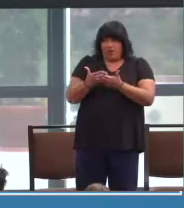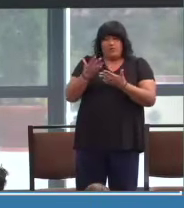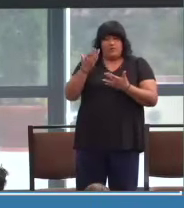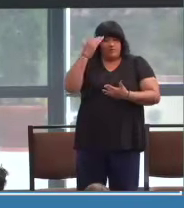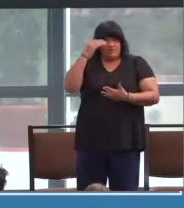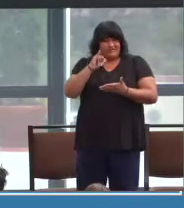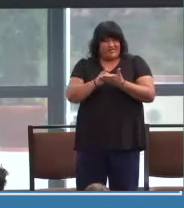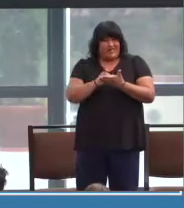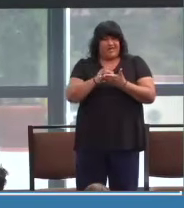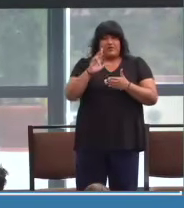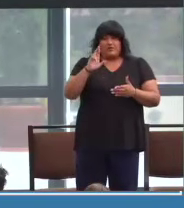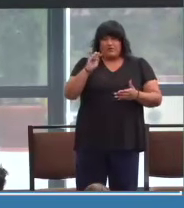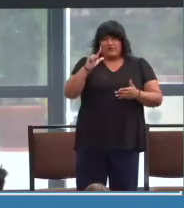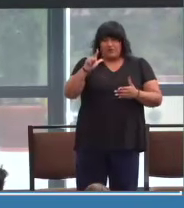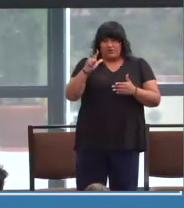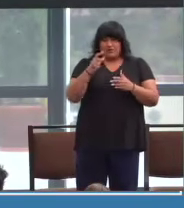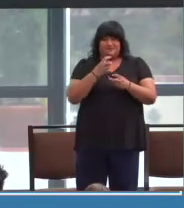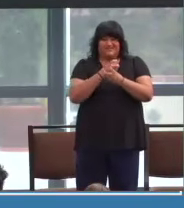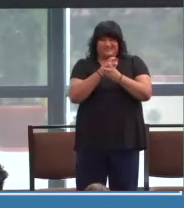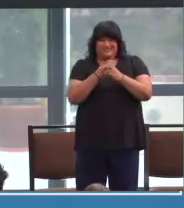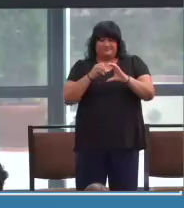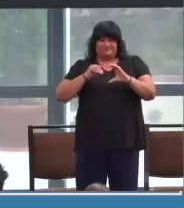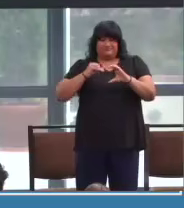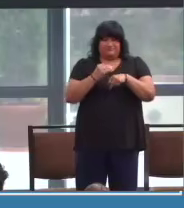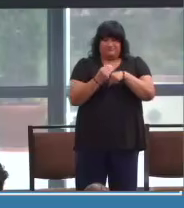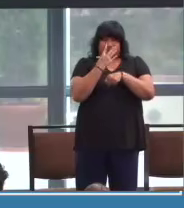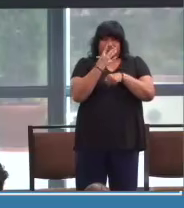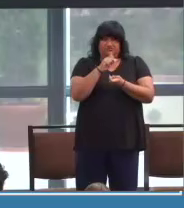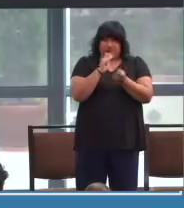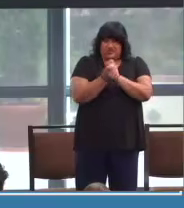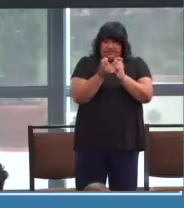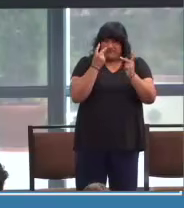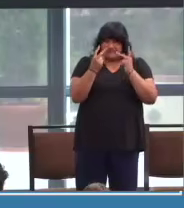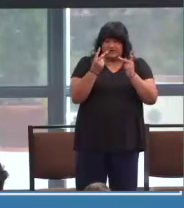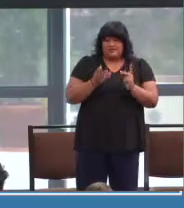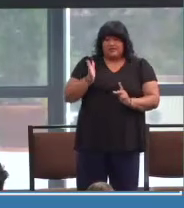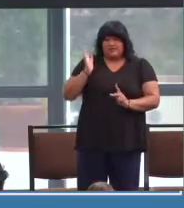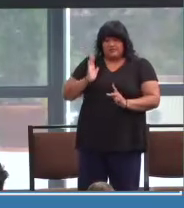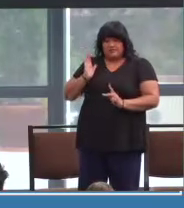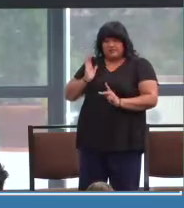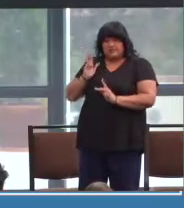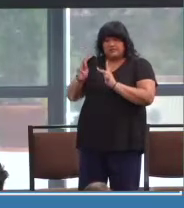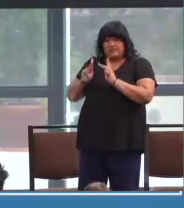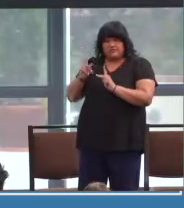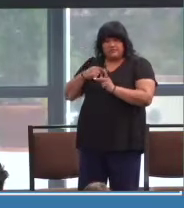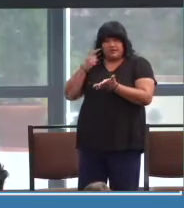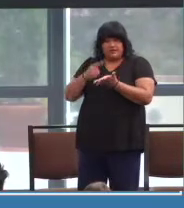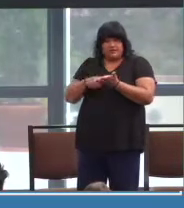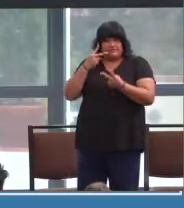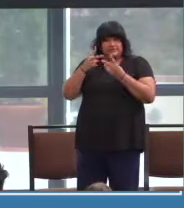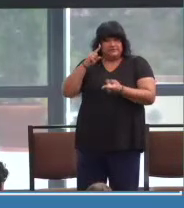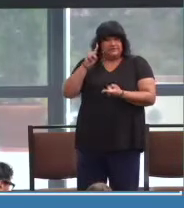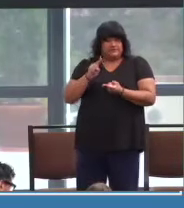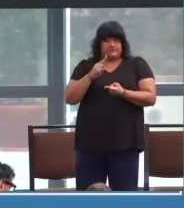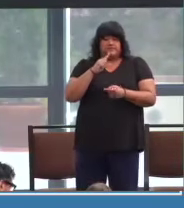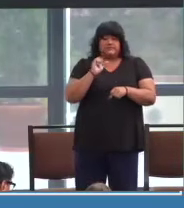retinal toxicity, which can change your vision. And historically, before all these measures, people did lose some of their vision. So we could see